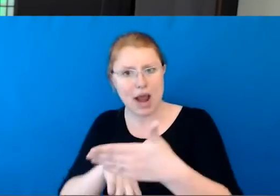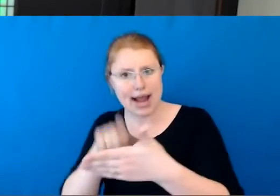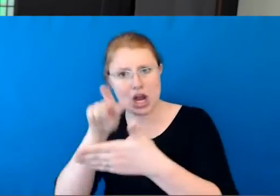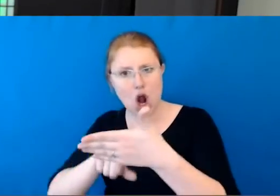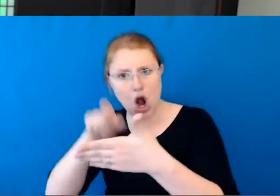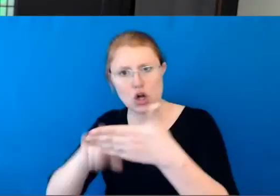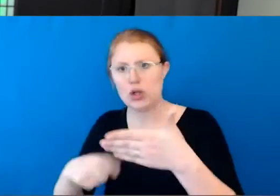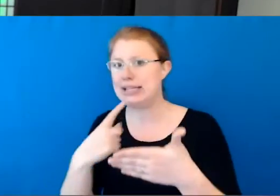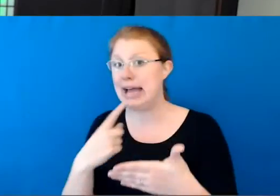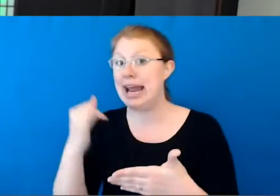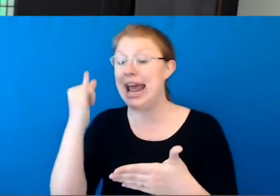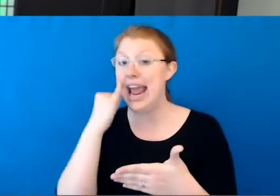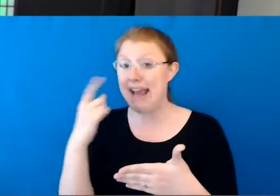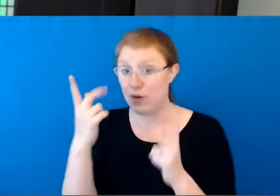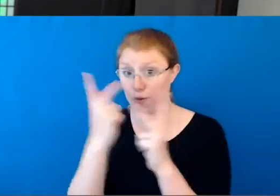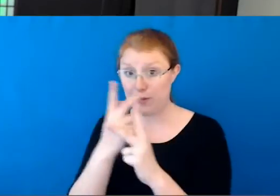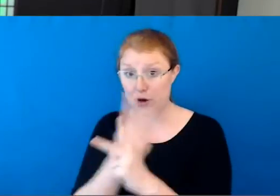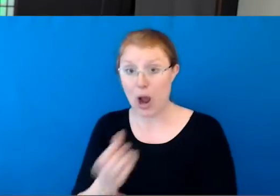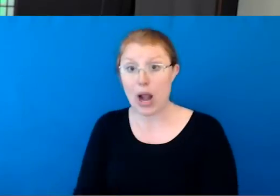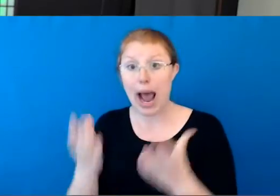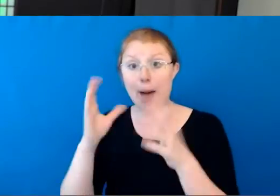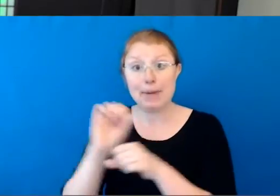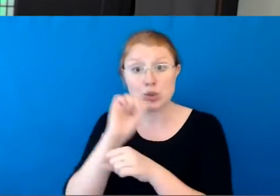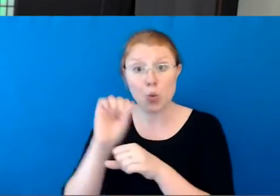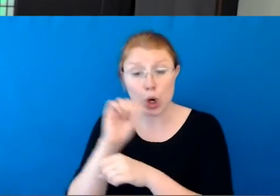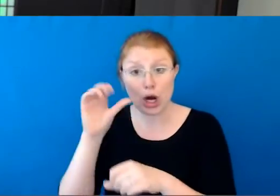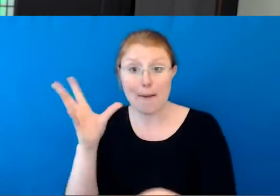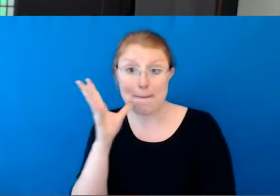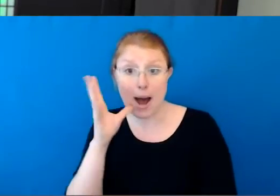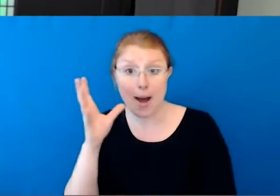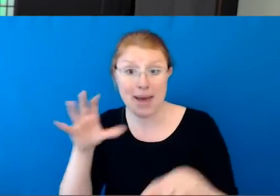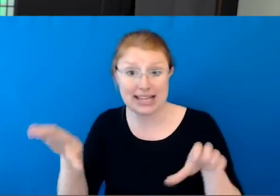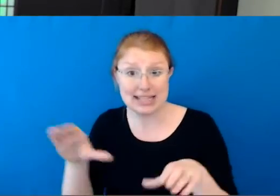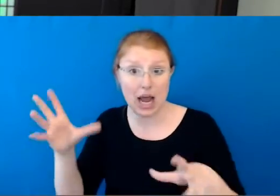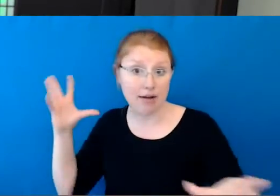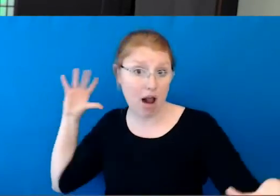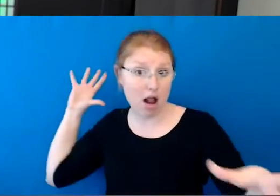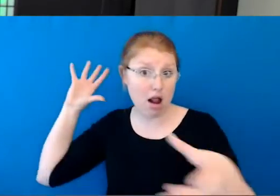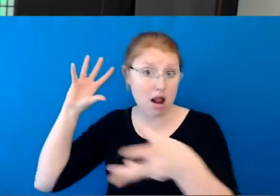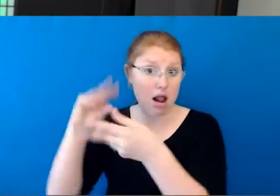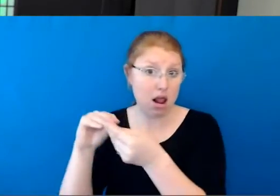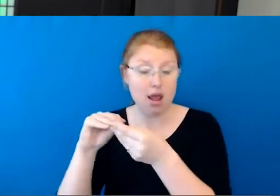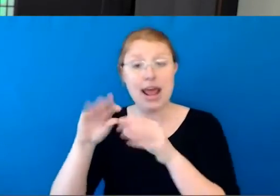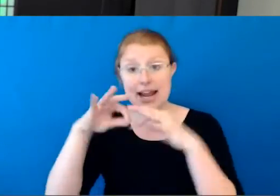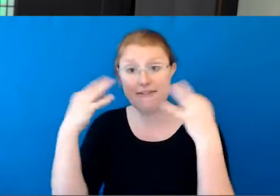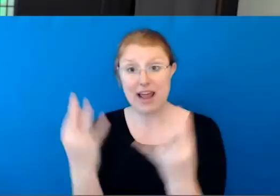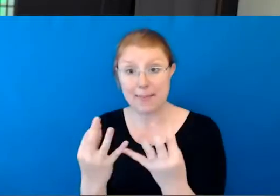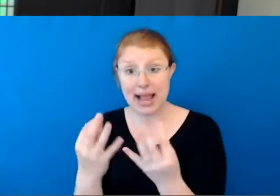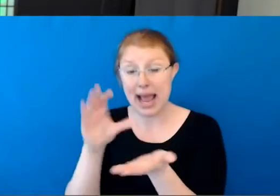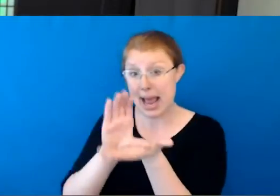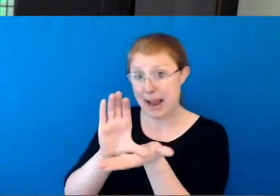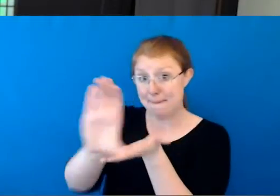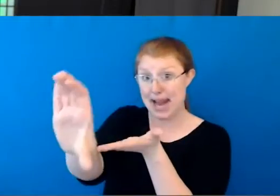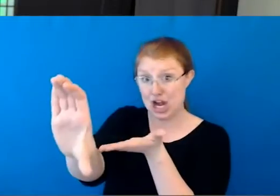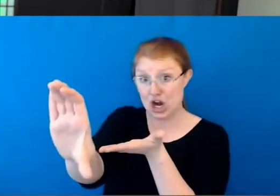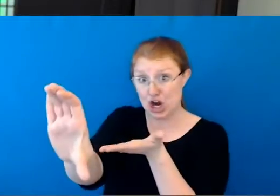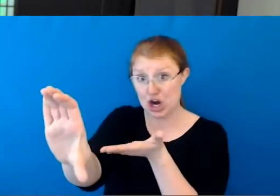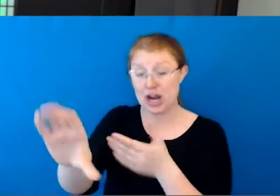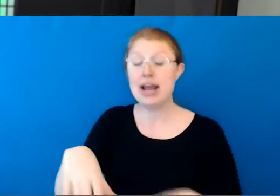their husbands and for the children, are done for what? Because, you know, she gets a paycheck every week? Probably